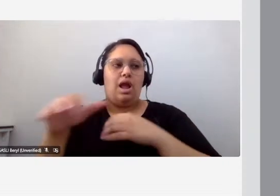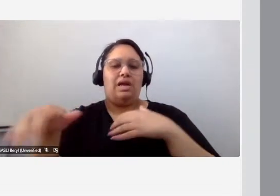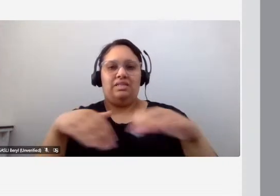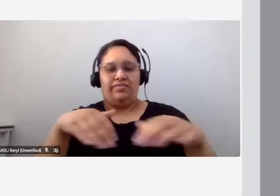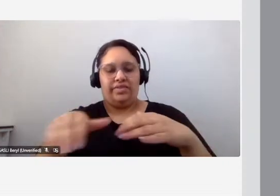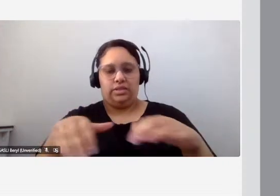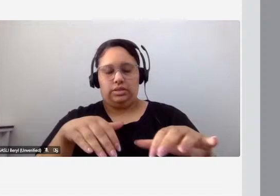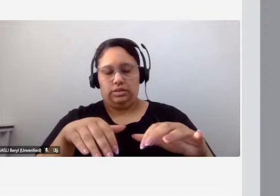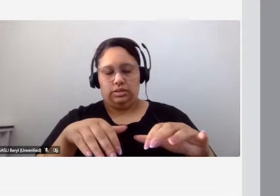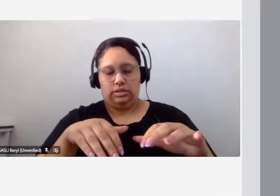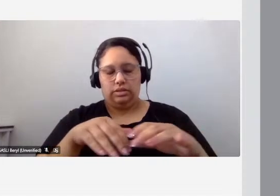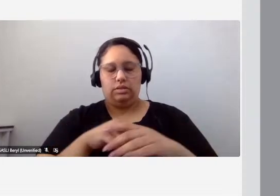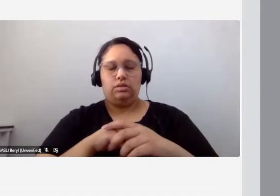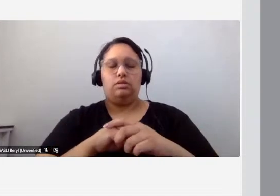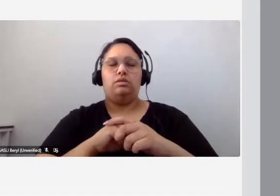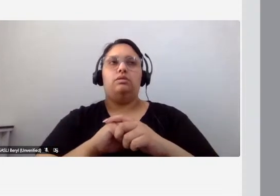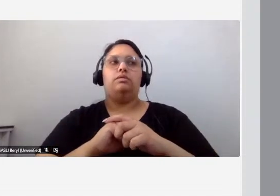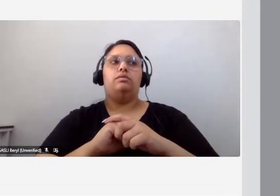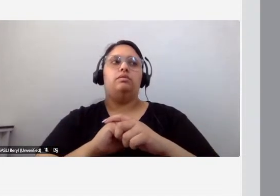activity.